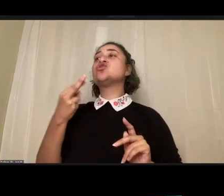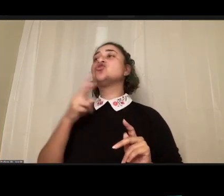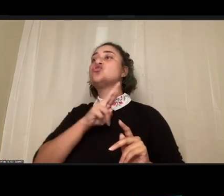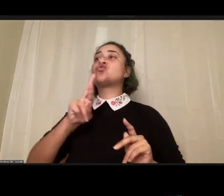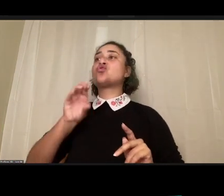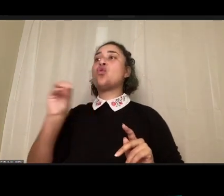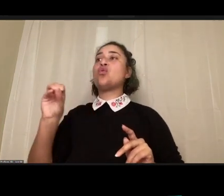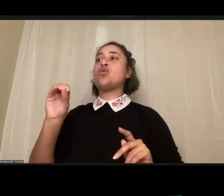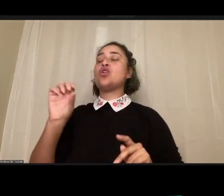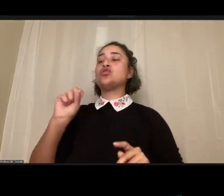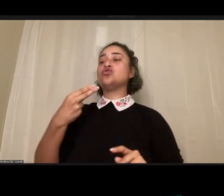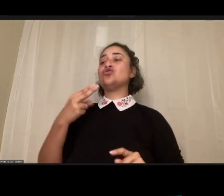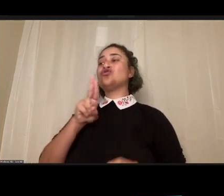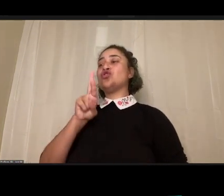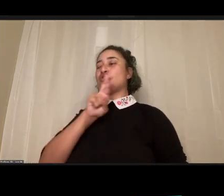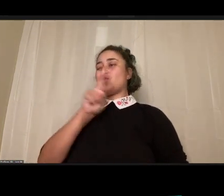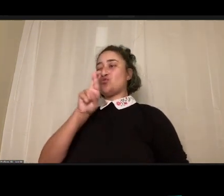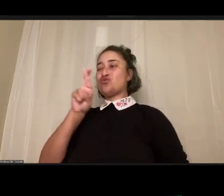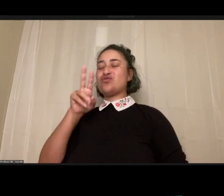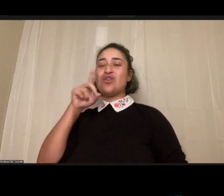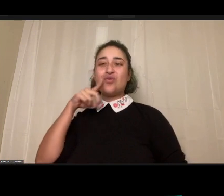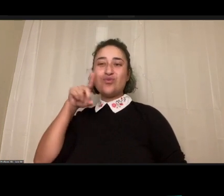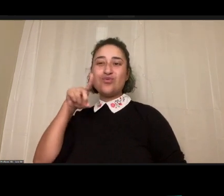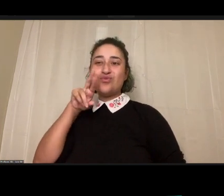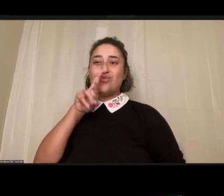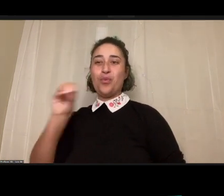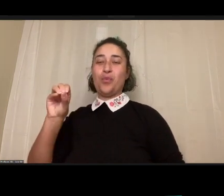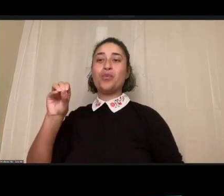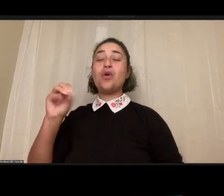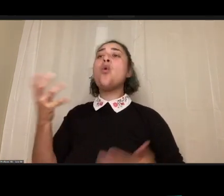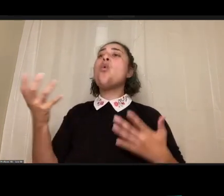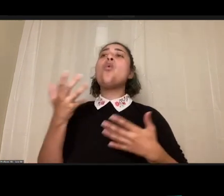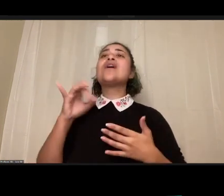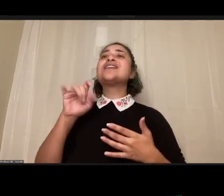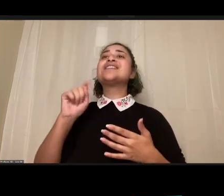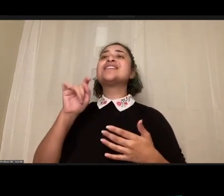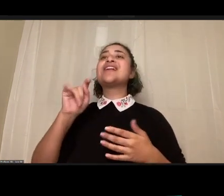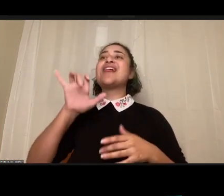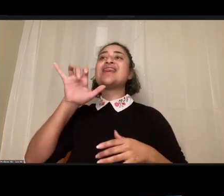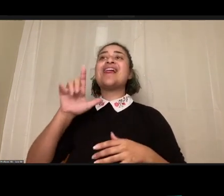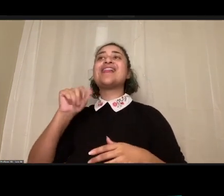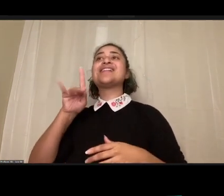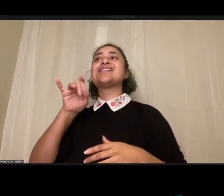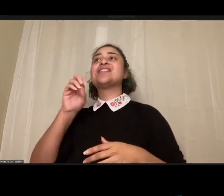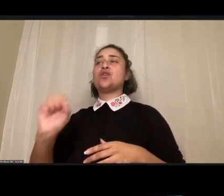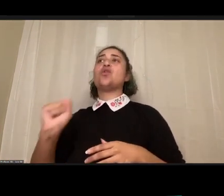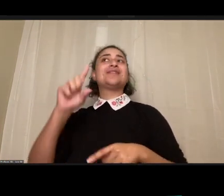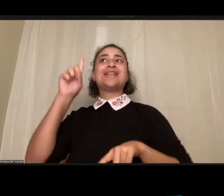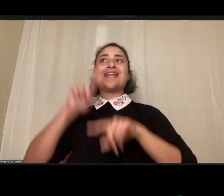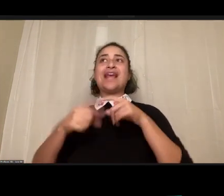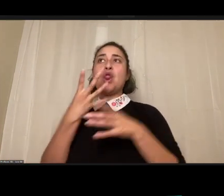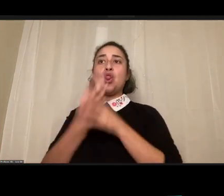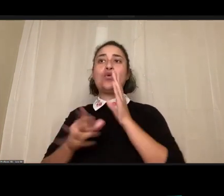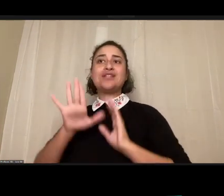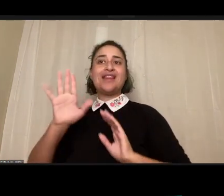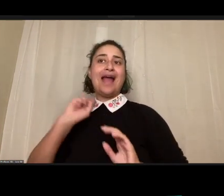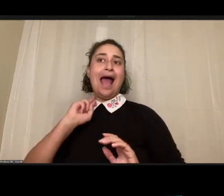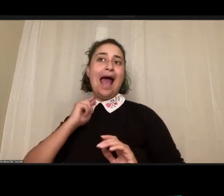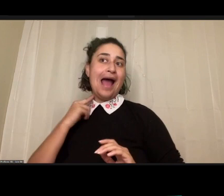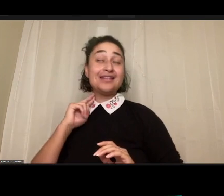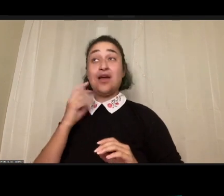churro. Why is it that Latinos can't lose their accent? Well, for one, I wouldn't have a career,